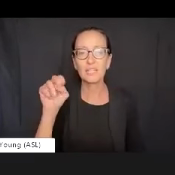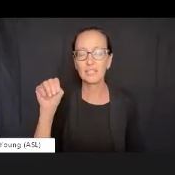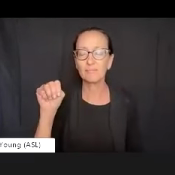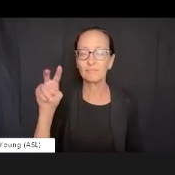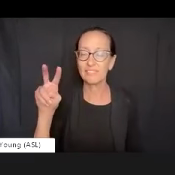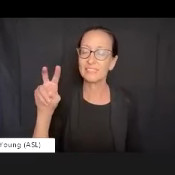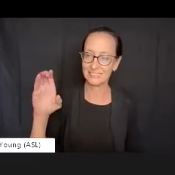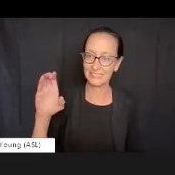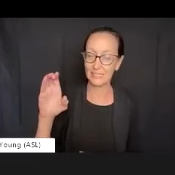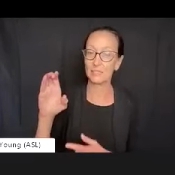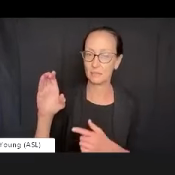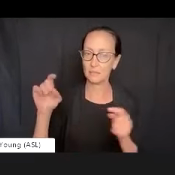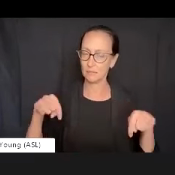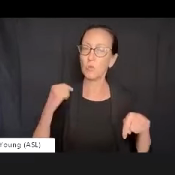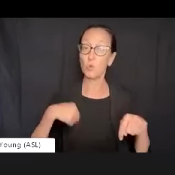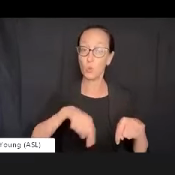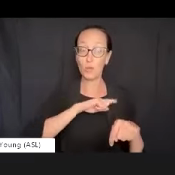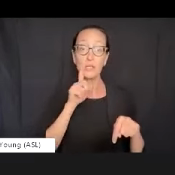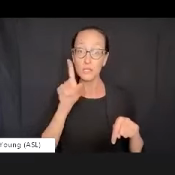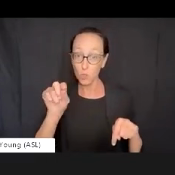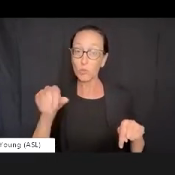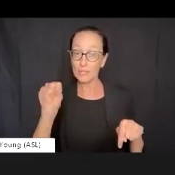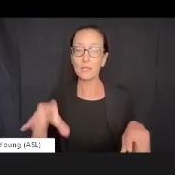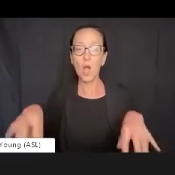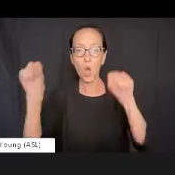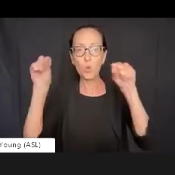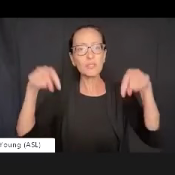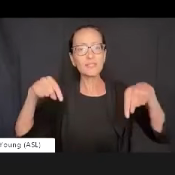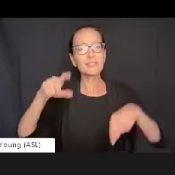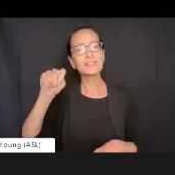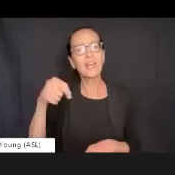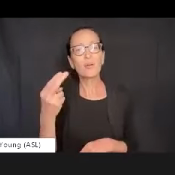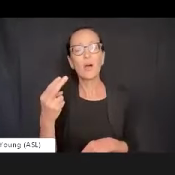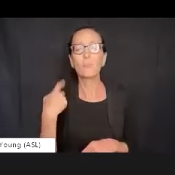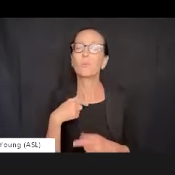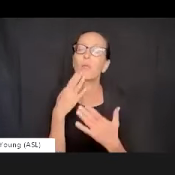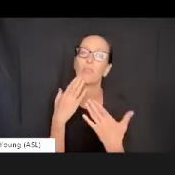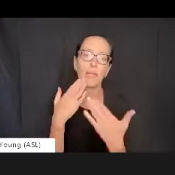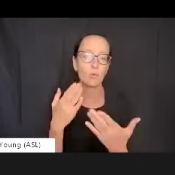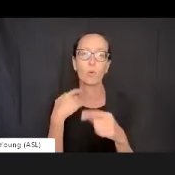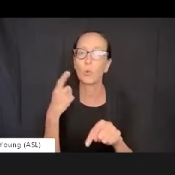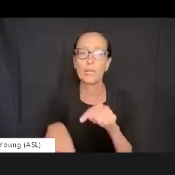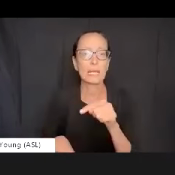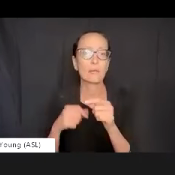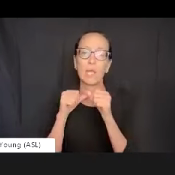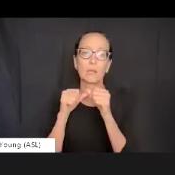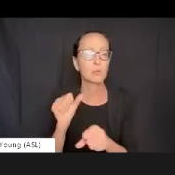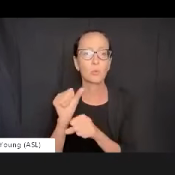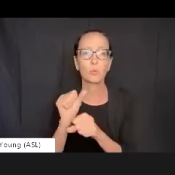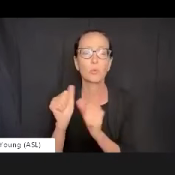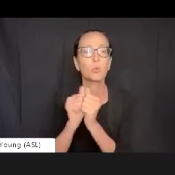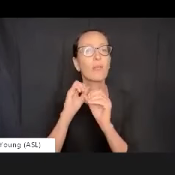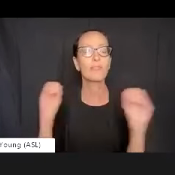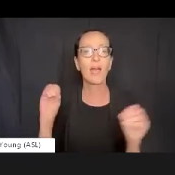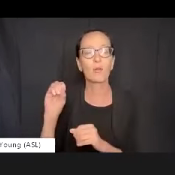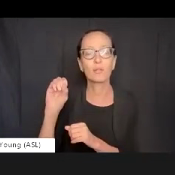Center hosts these town halls, we are very grateful, and we couldn't do this work without the generous support of the U.S. Department of Justice